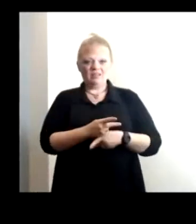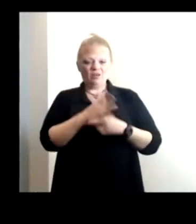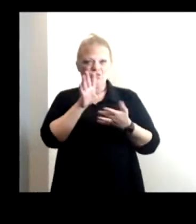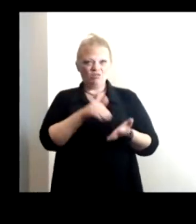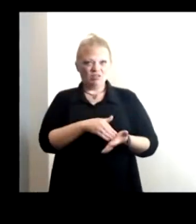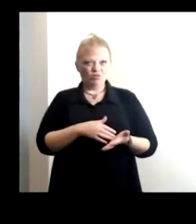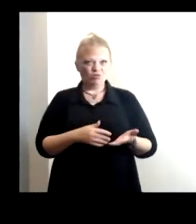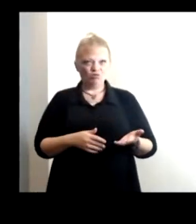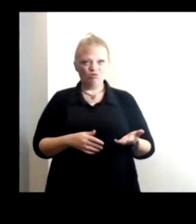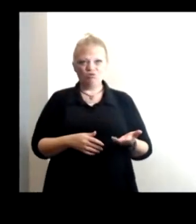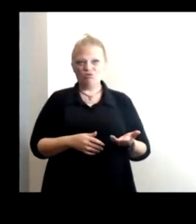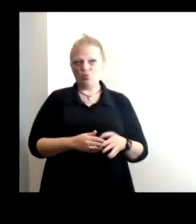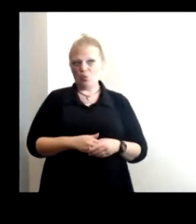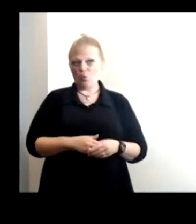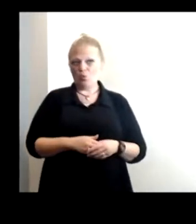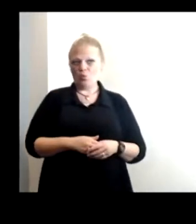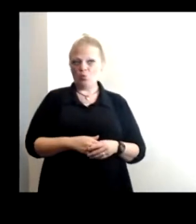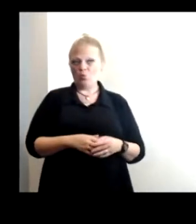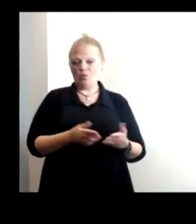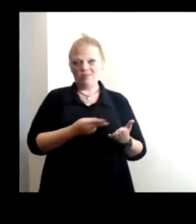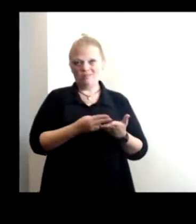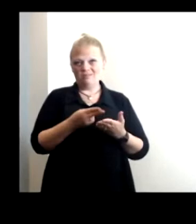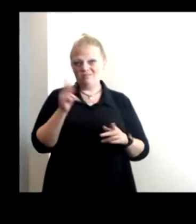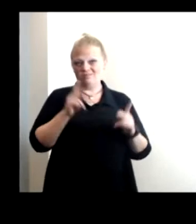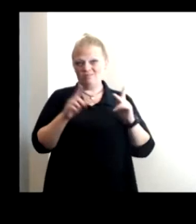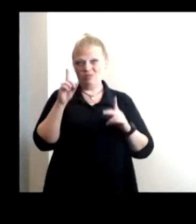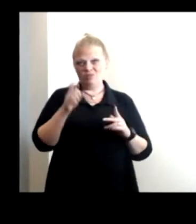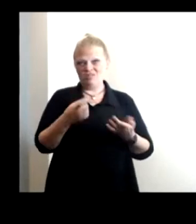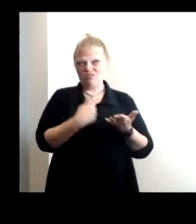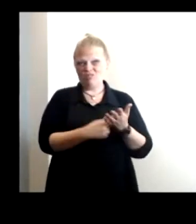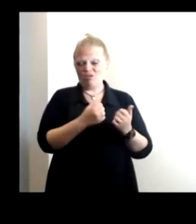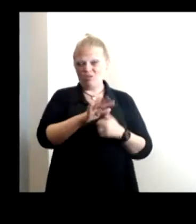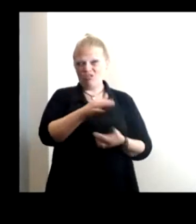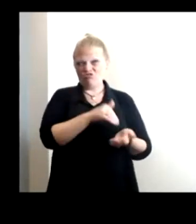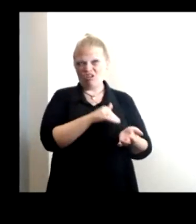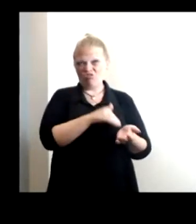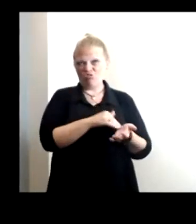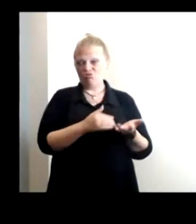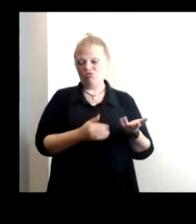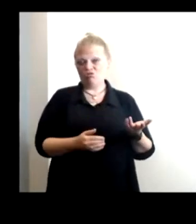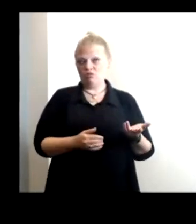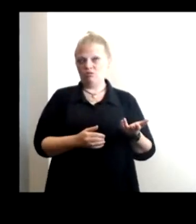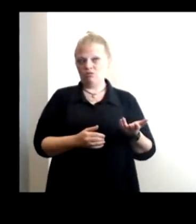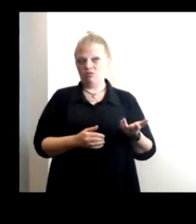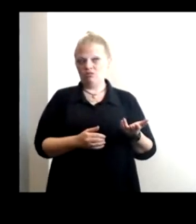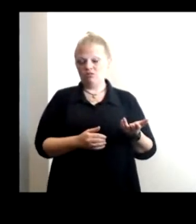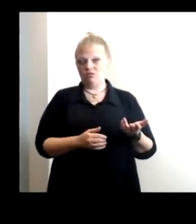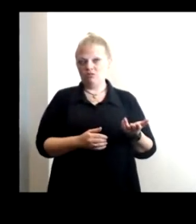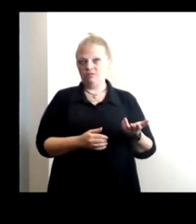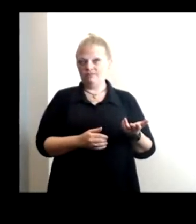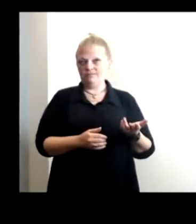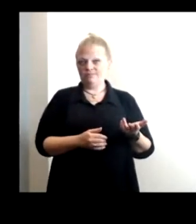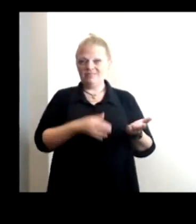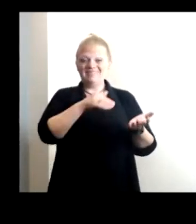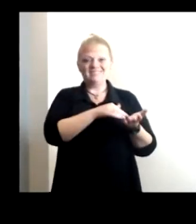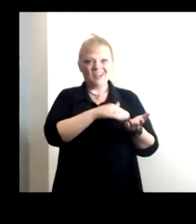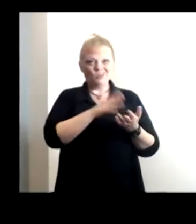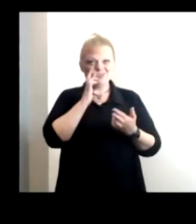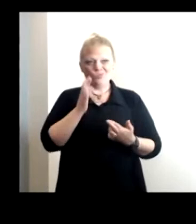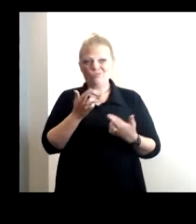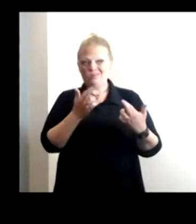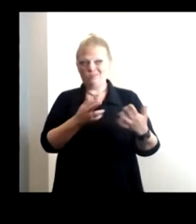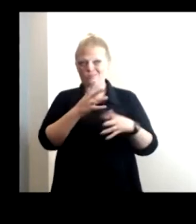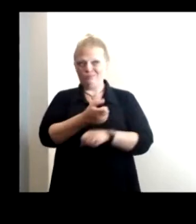community. And truthfully, people need to talk to their doctors and have their doctors, which are going to recommend to them that